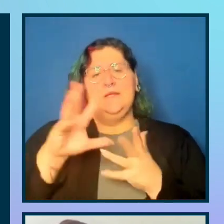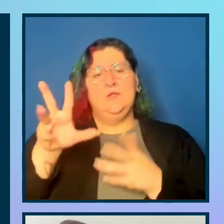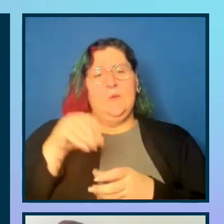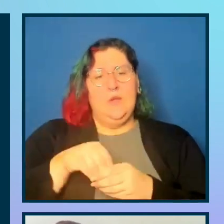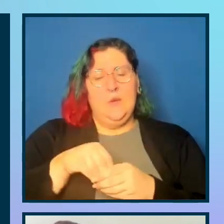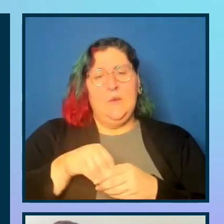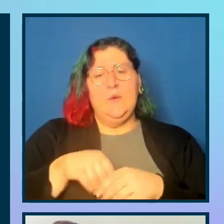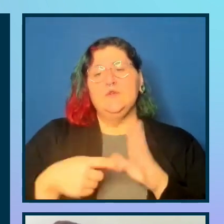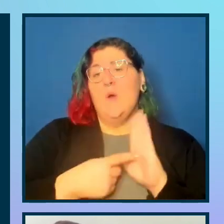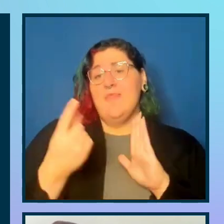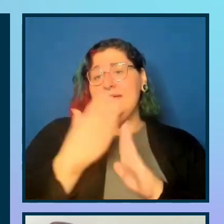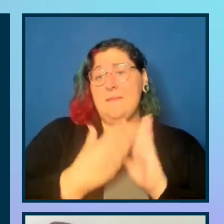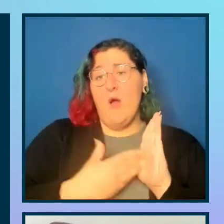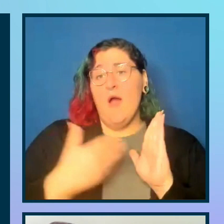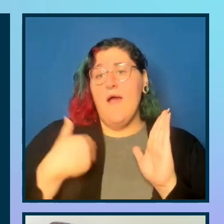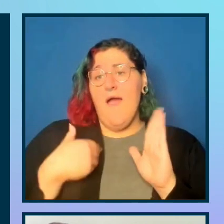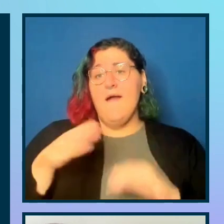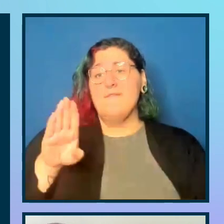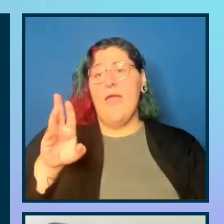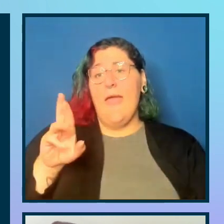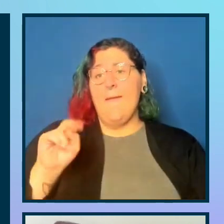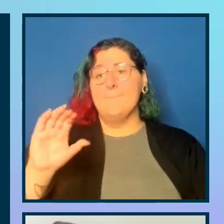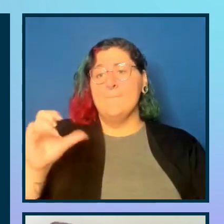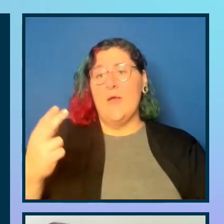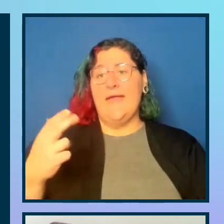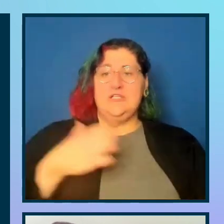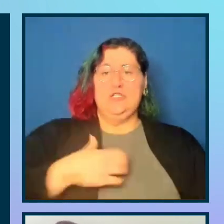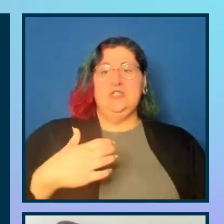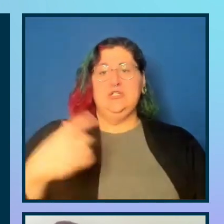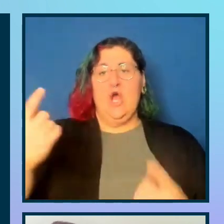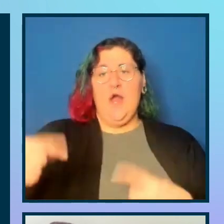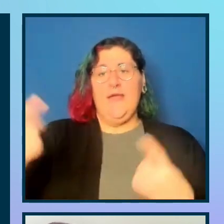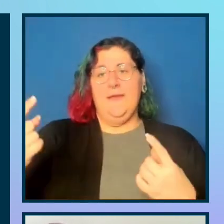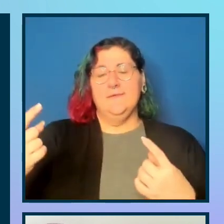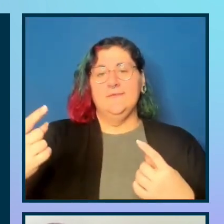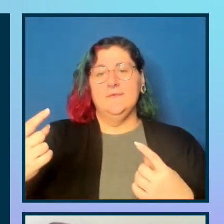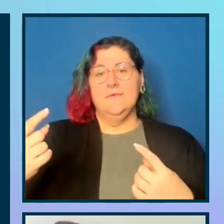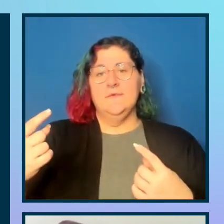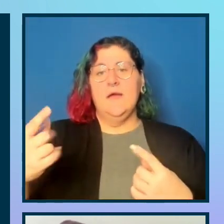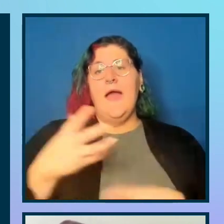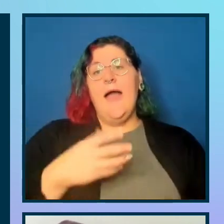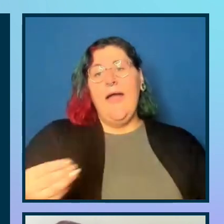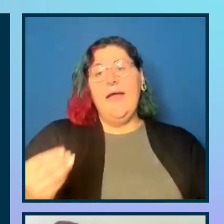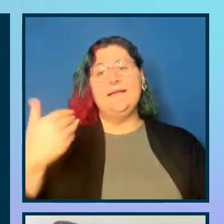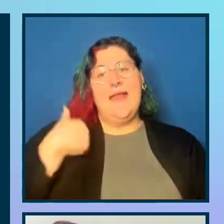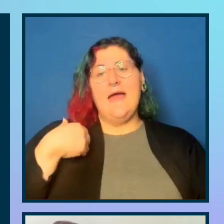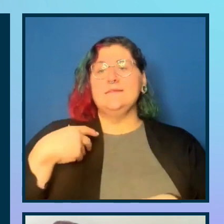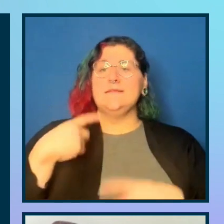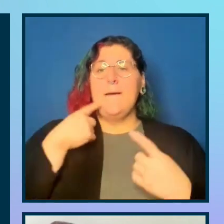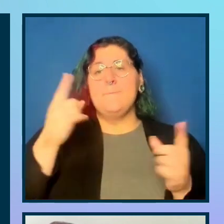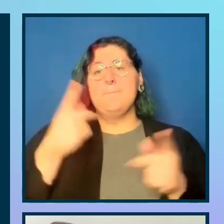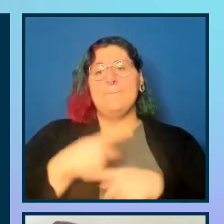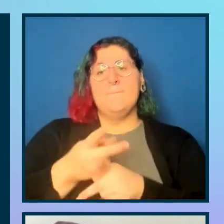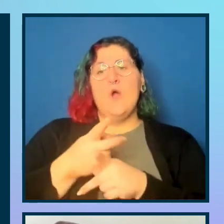particular component has a branch argument, which would be a prop if you're in React or Vue. And it also has project ID, which don't really concern us. The part that we really